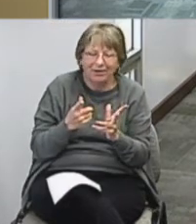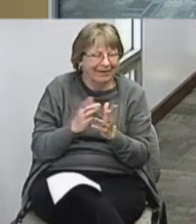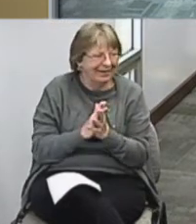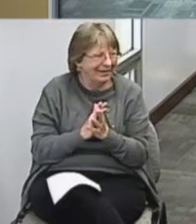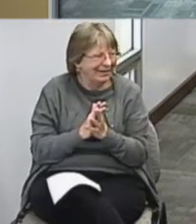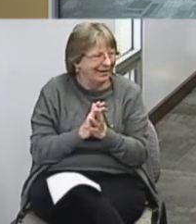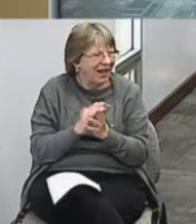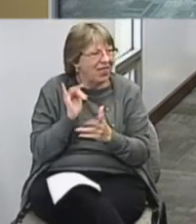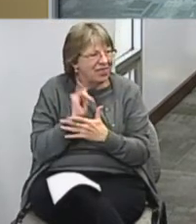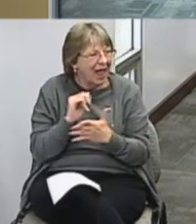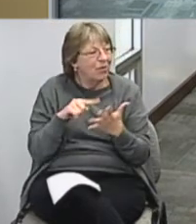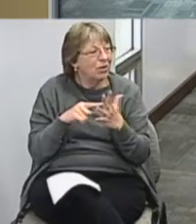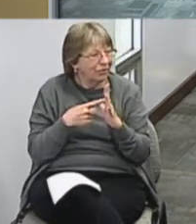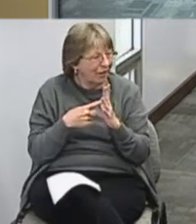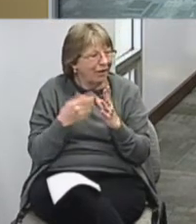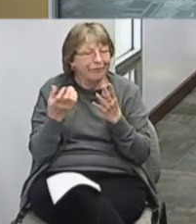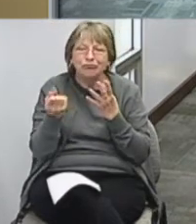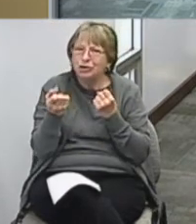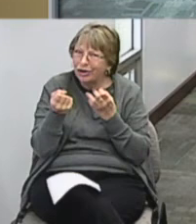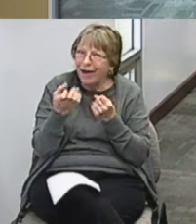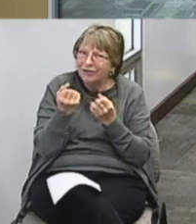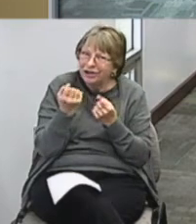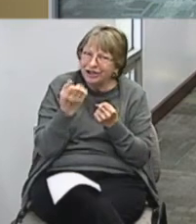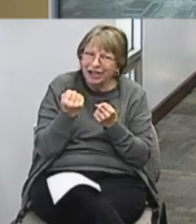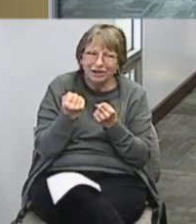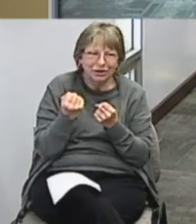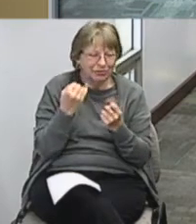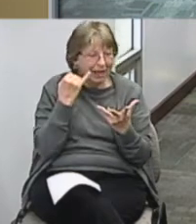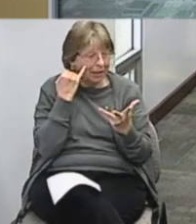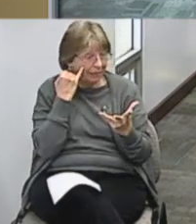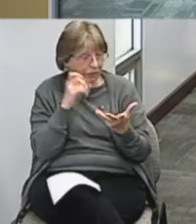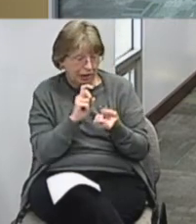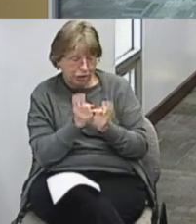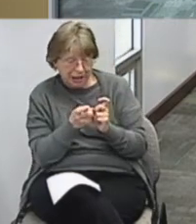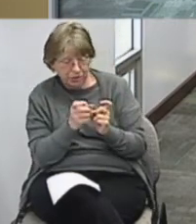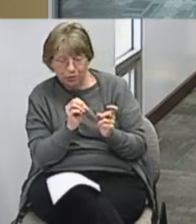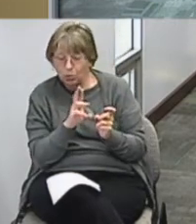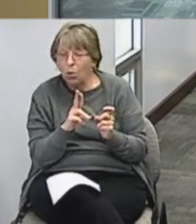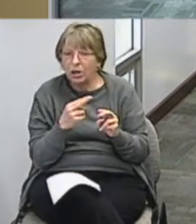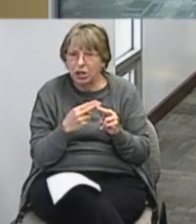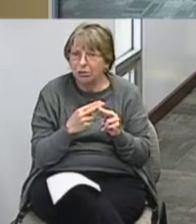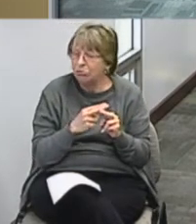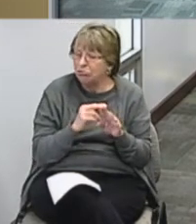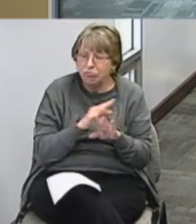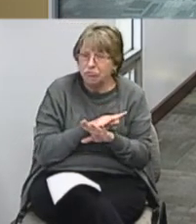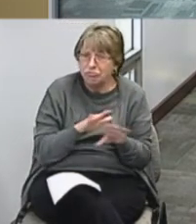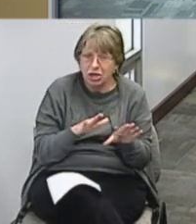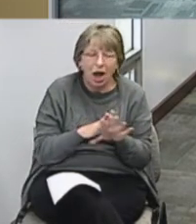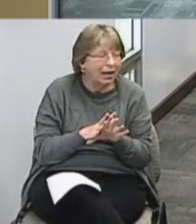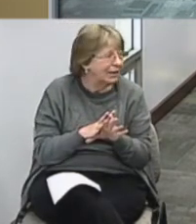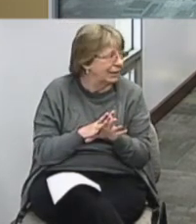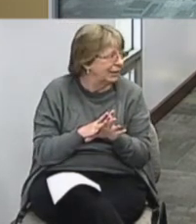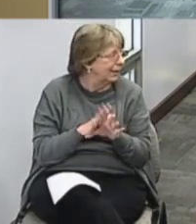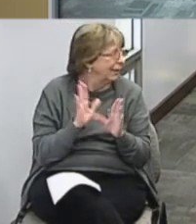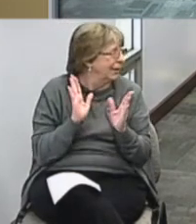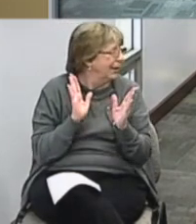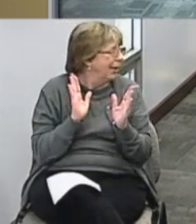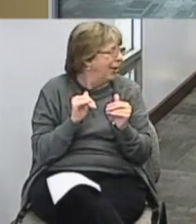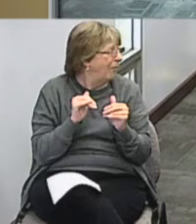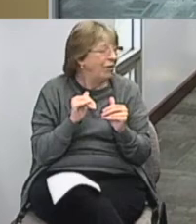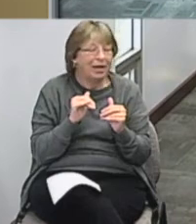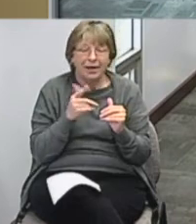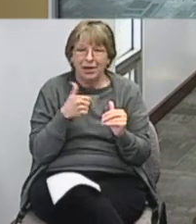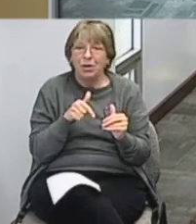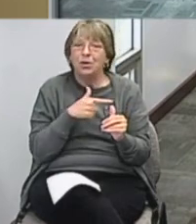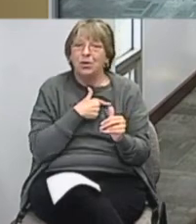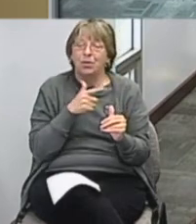community conversation, and whether or not there's a change, that hopefully then a commitment